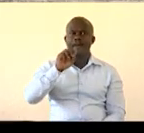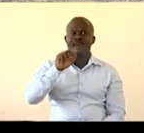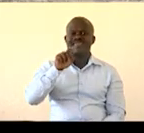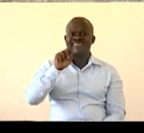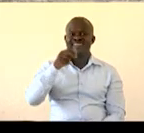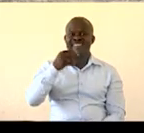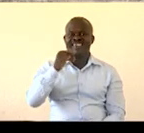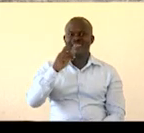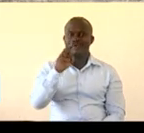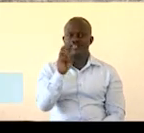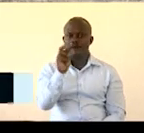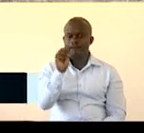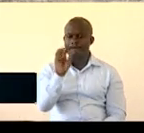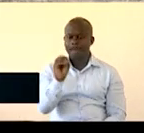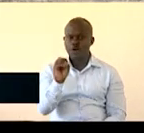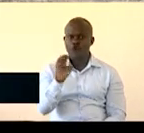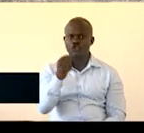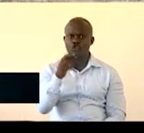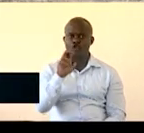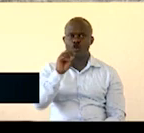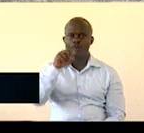thigmotropism.